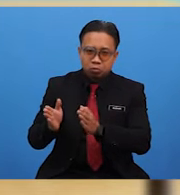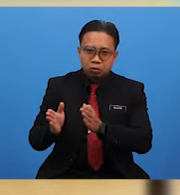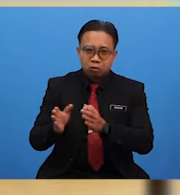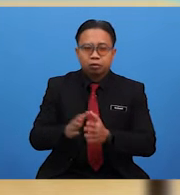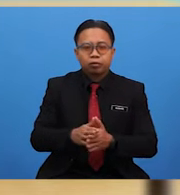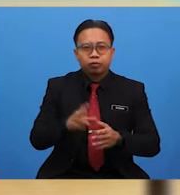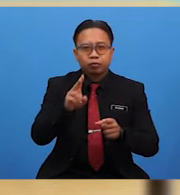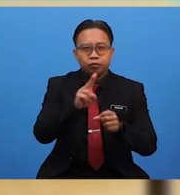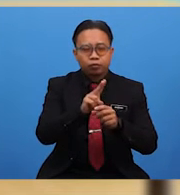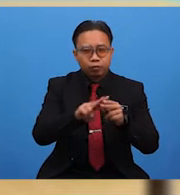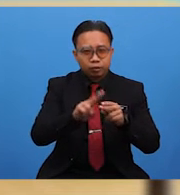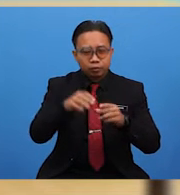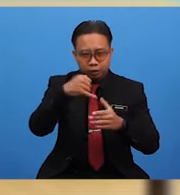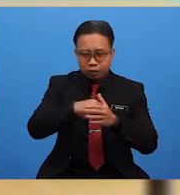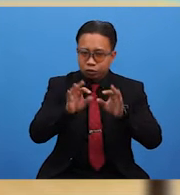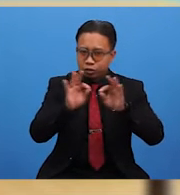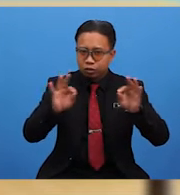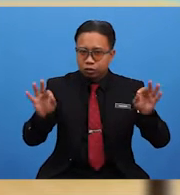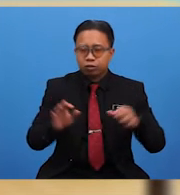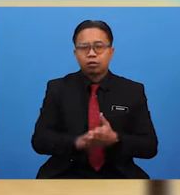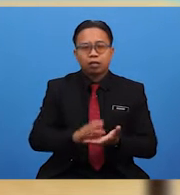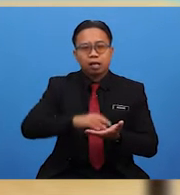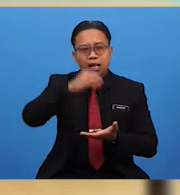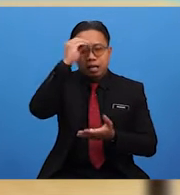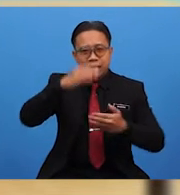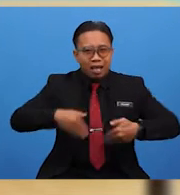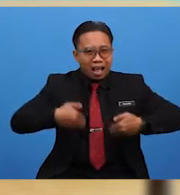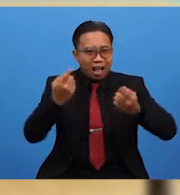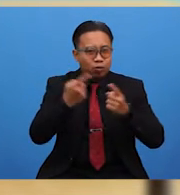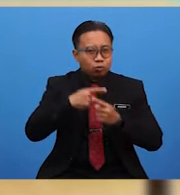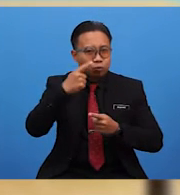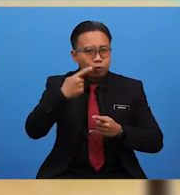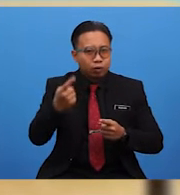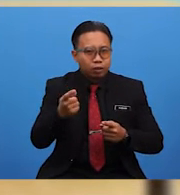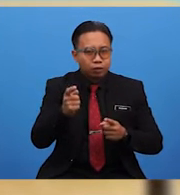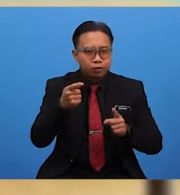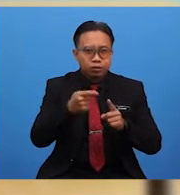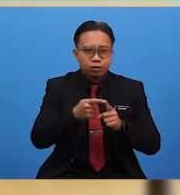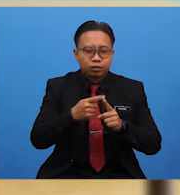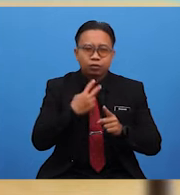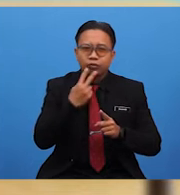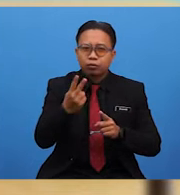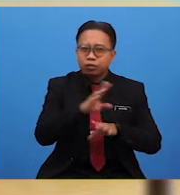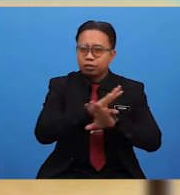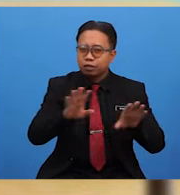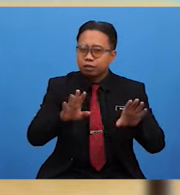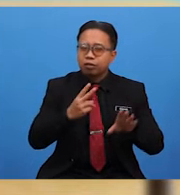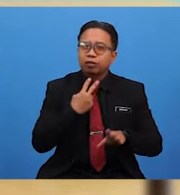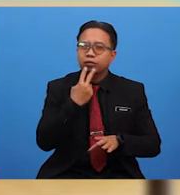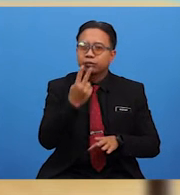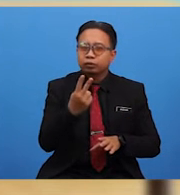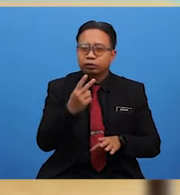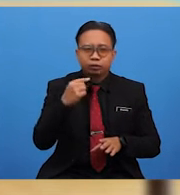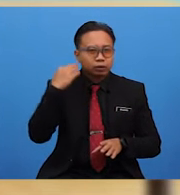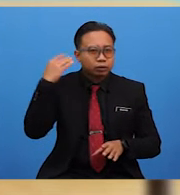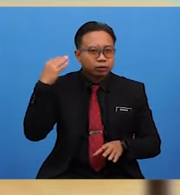verbs in sentences. You learned how to pronounce the voiced and unvoiced the